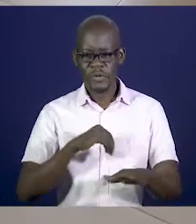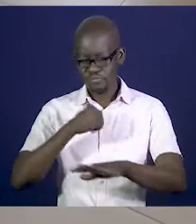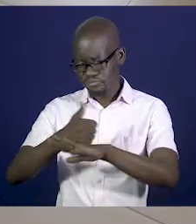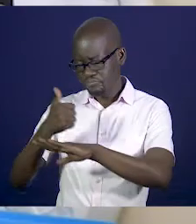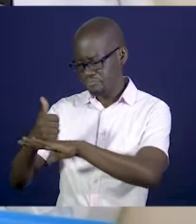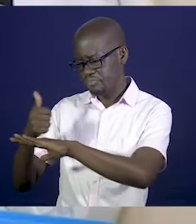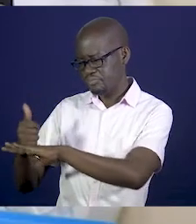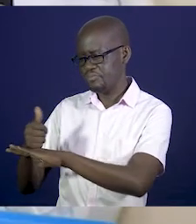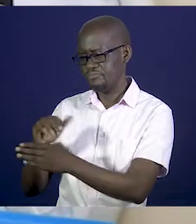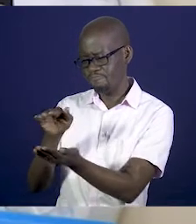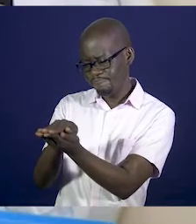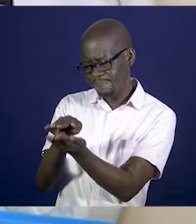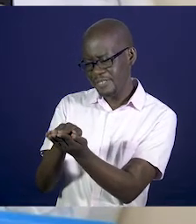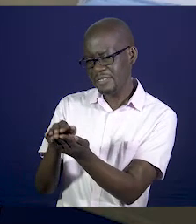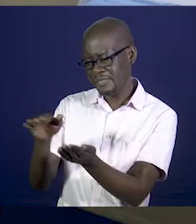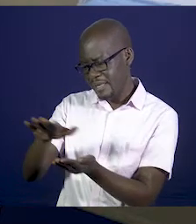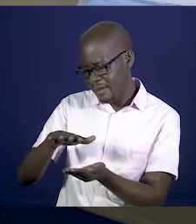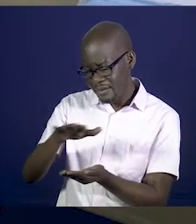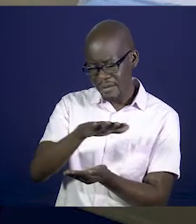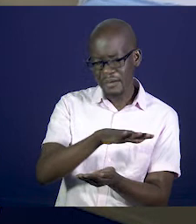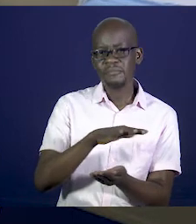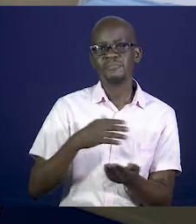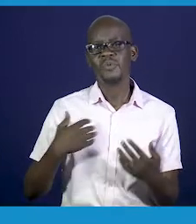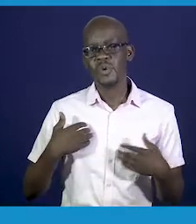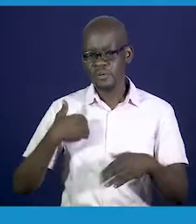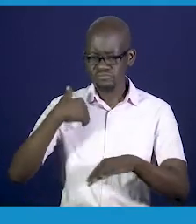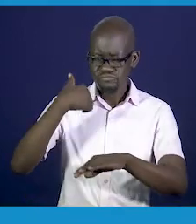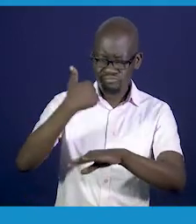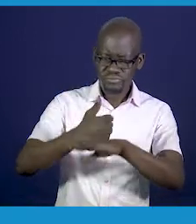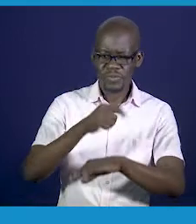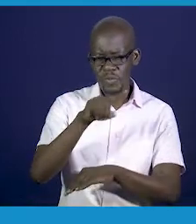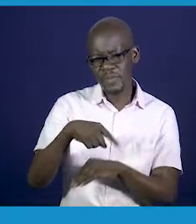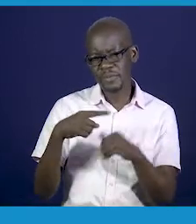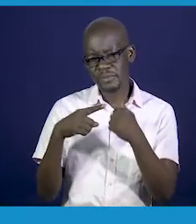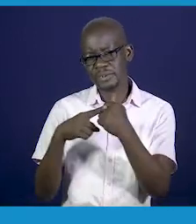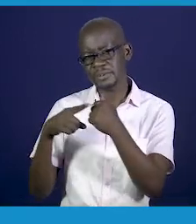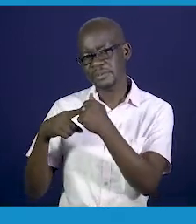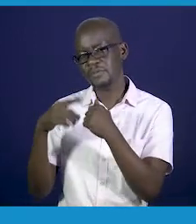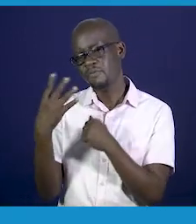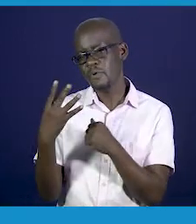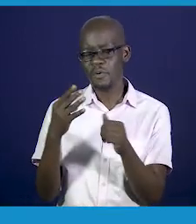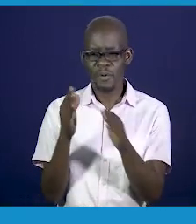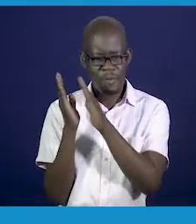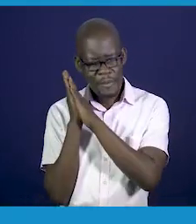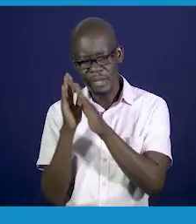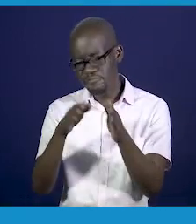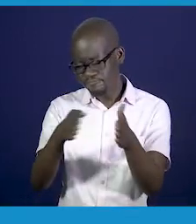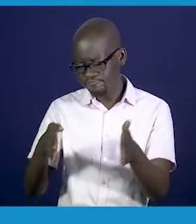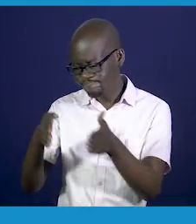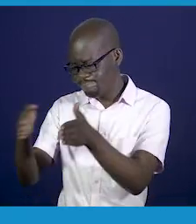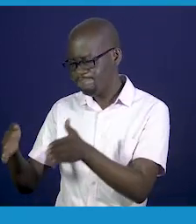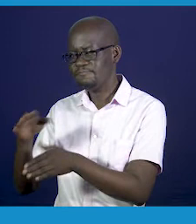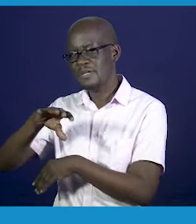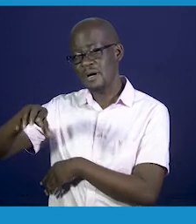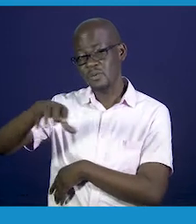and quarantine facilities. And towards this end, we have set up 1,664 isolation beds across the